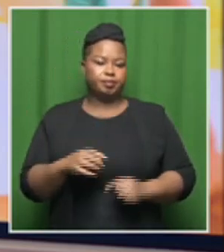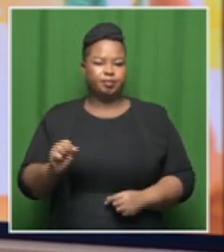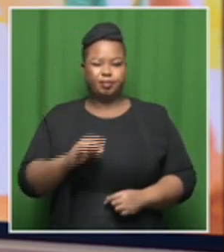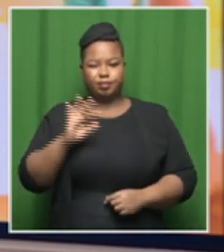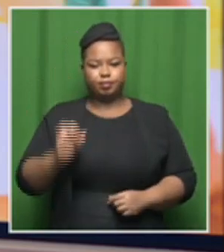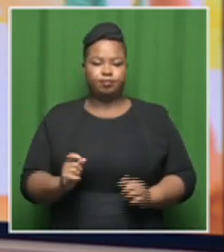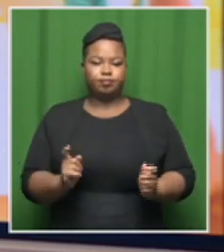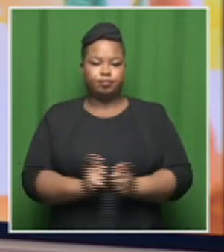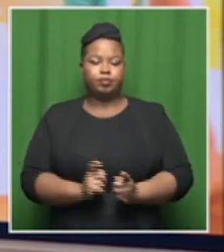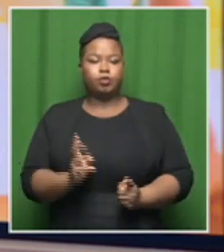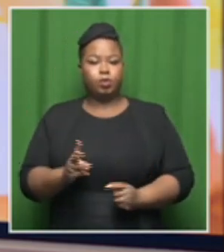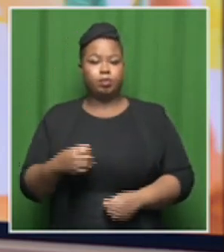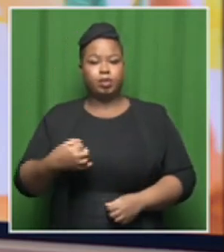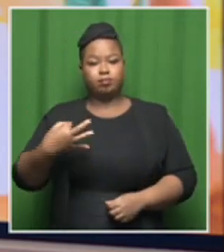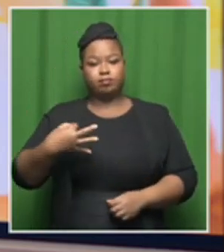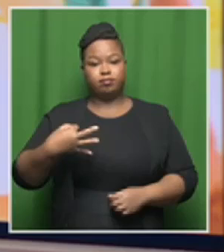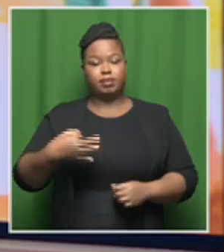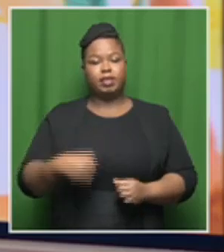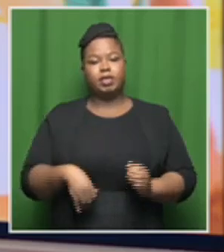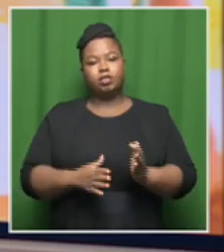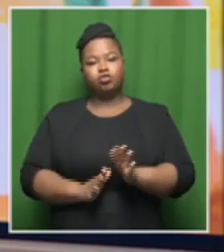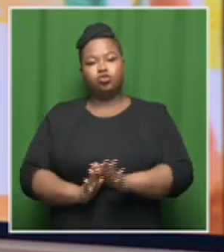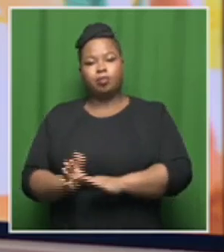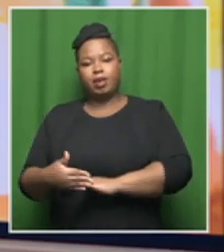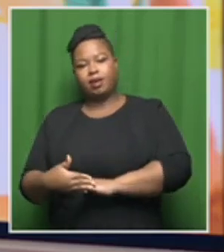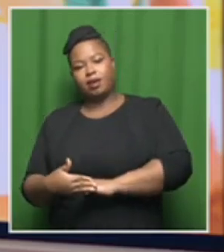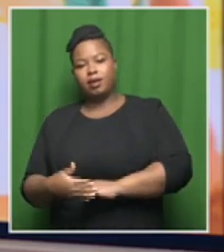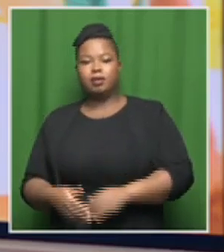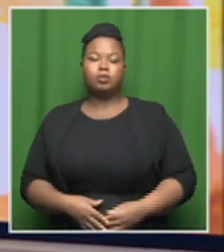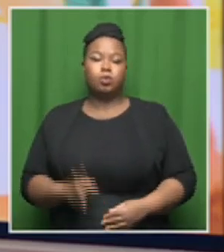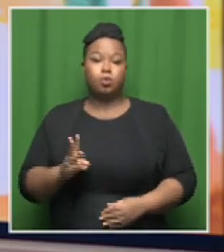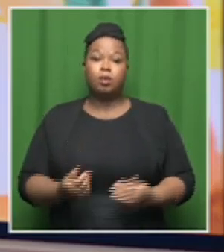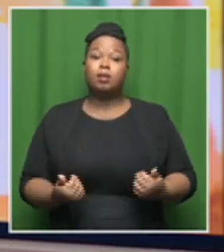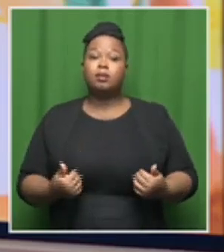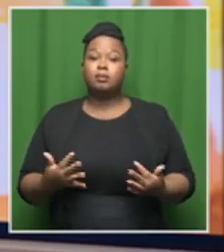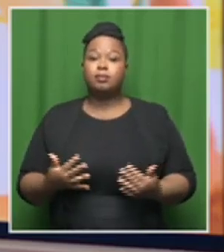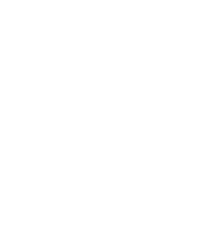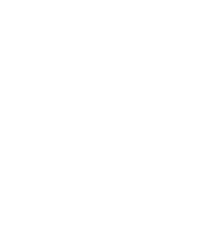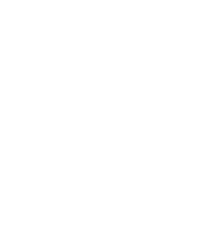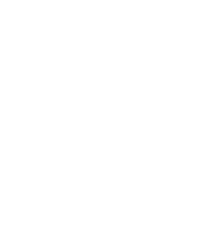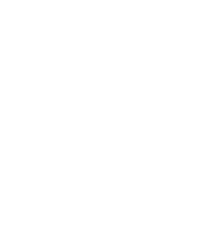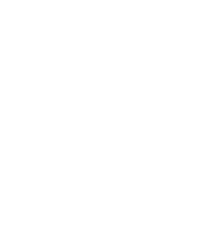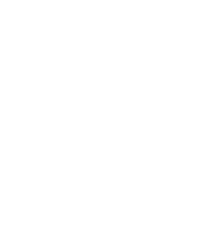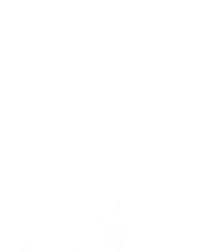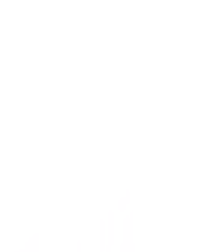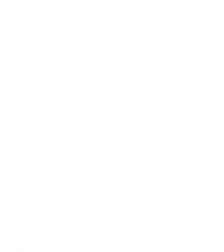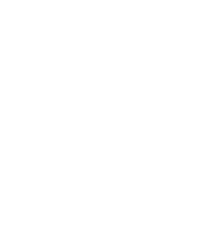going up against the third-ranked Jamaica. The first set of action takes place tomorrow.